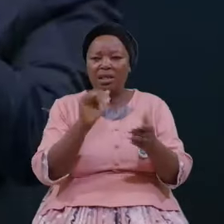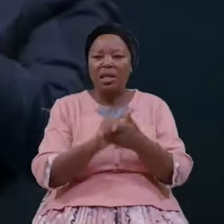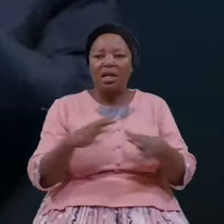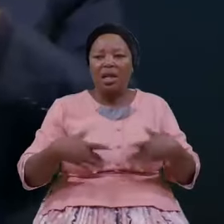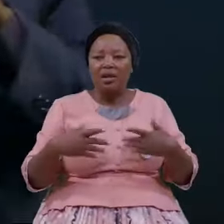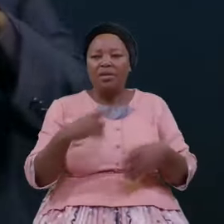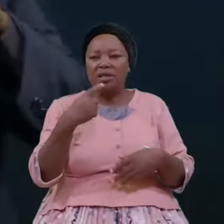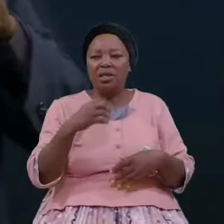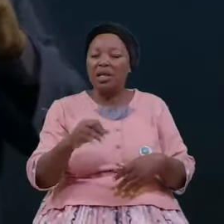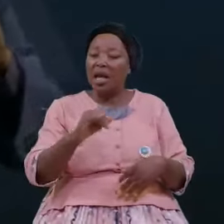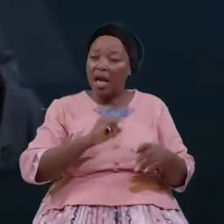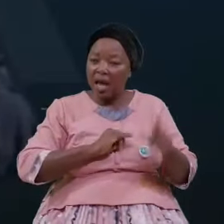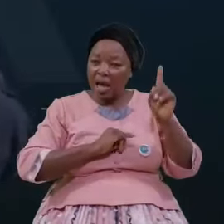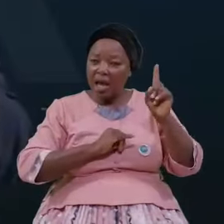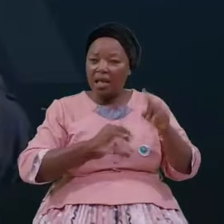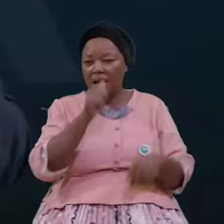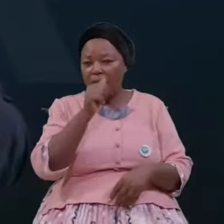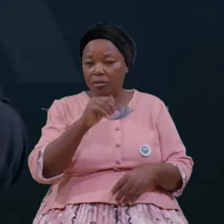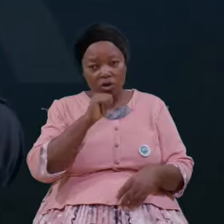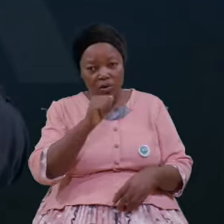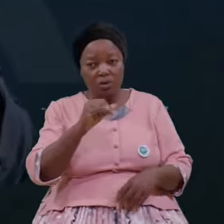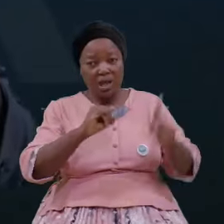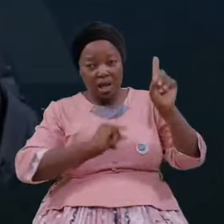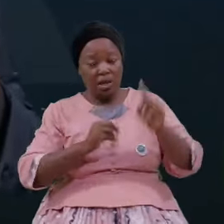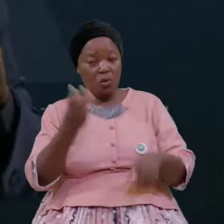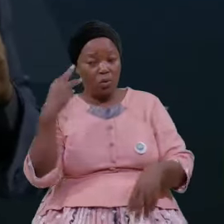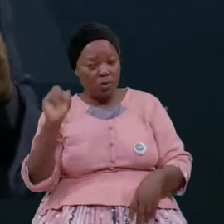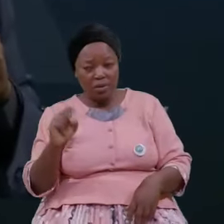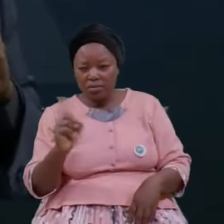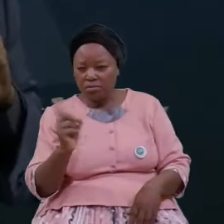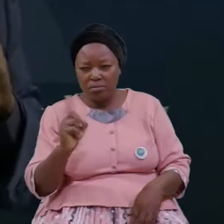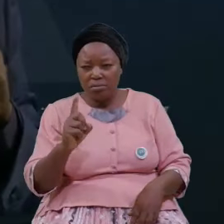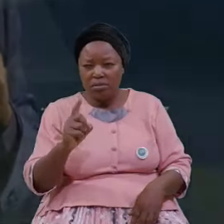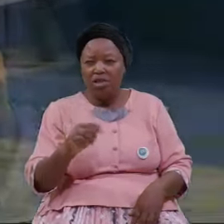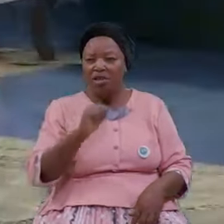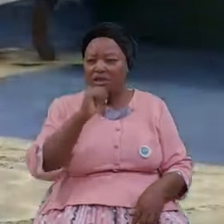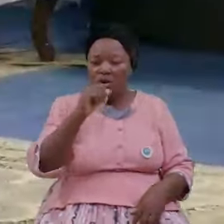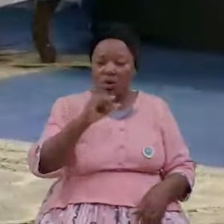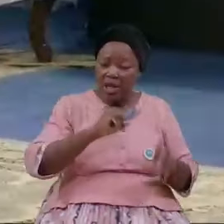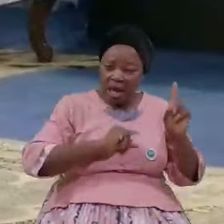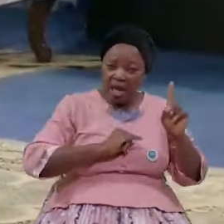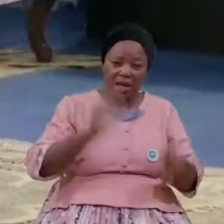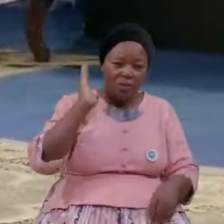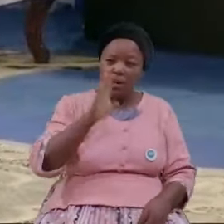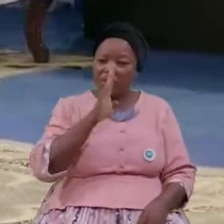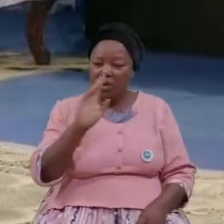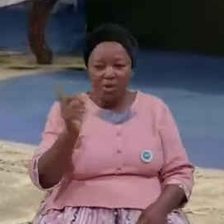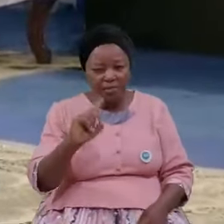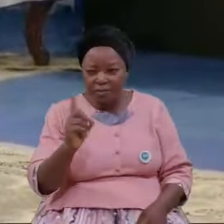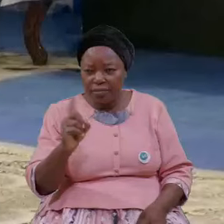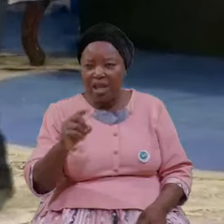I am, not I was, not I will be, I